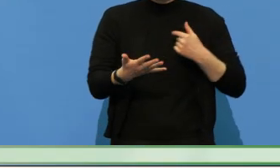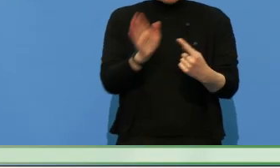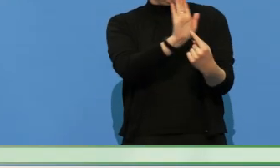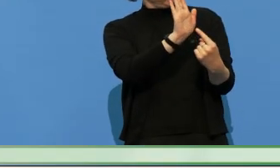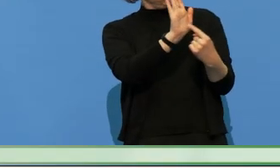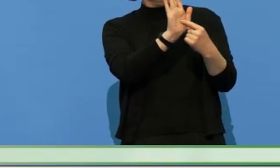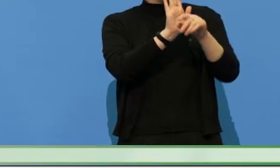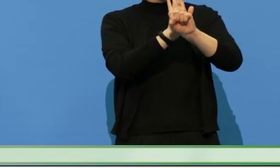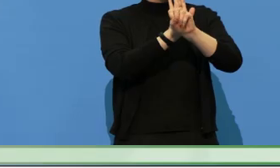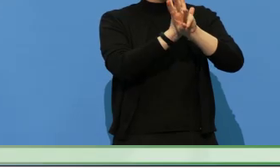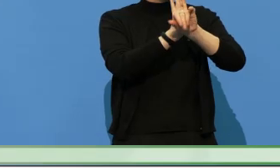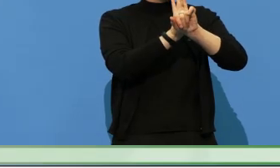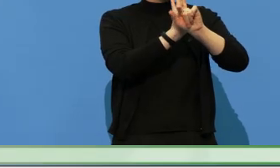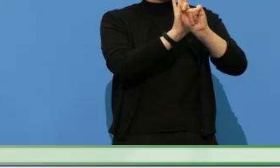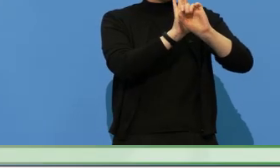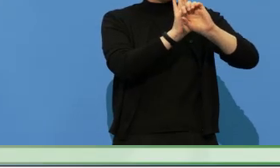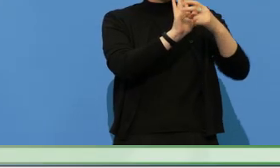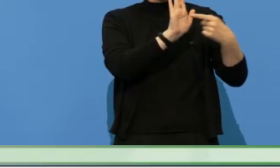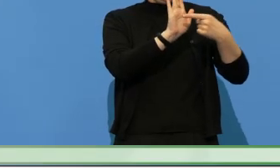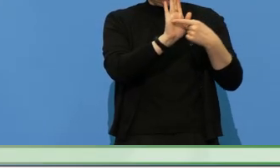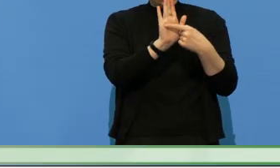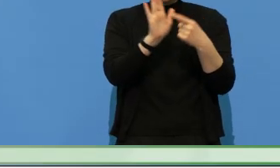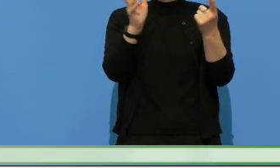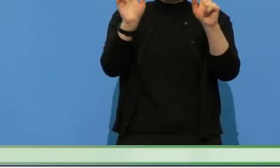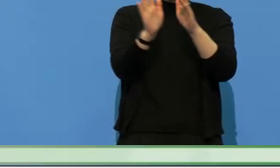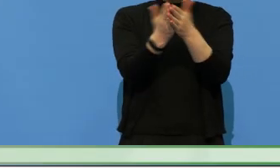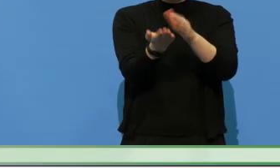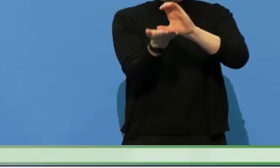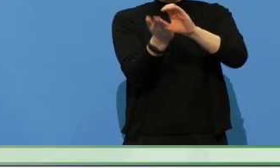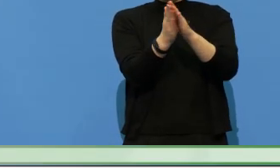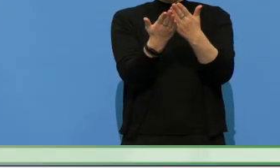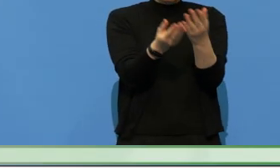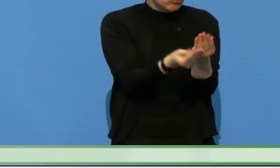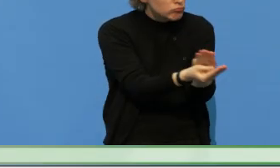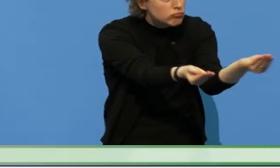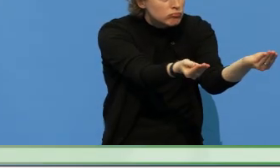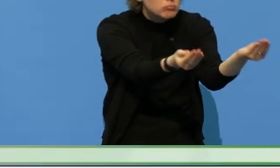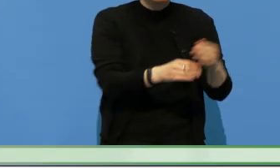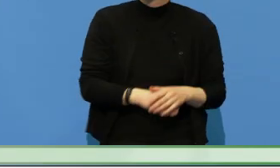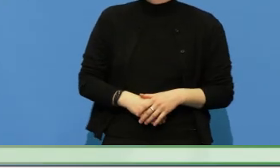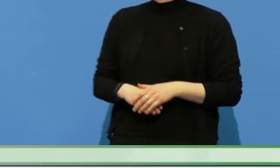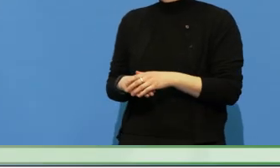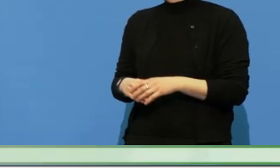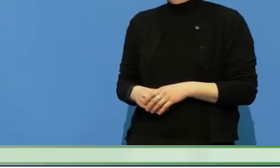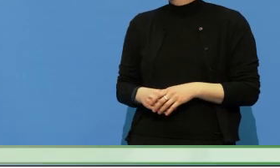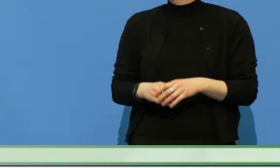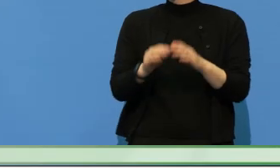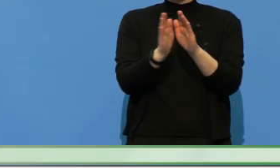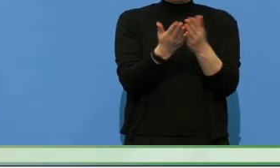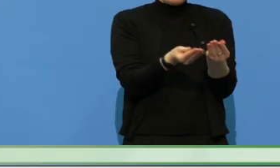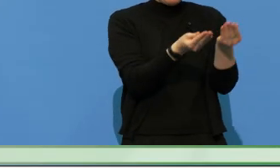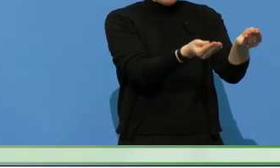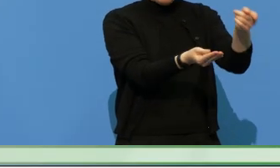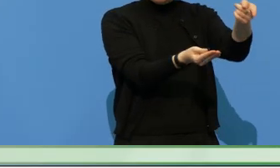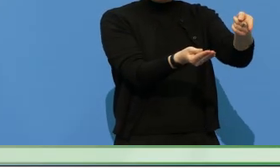them this publication, this book. So this is your Bible at the very beginning of the